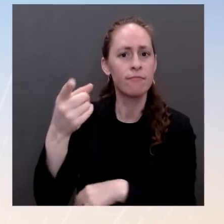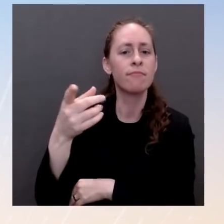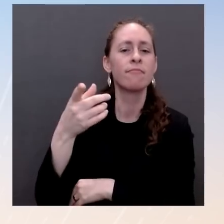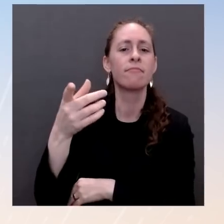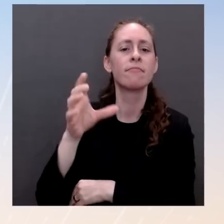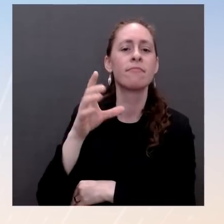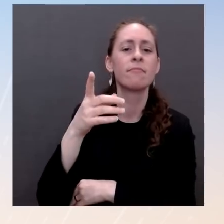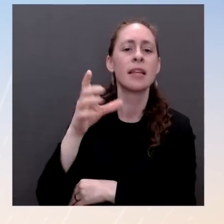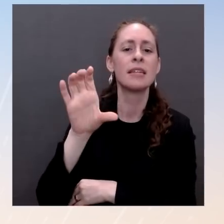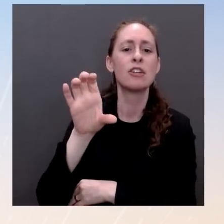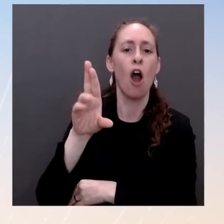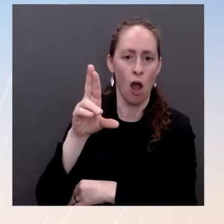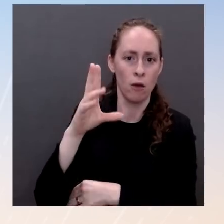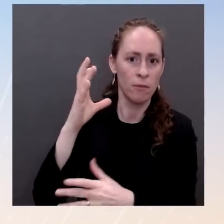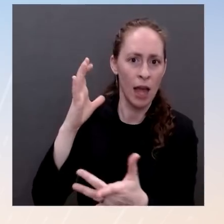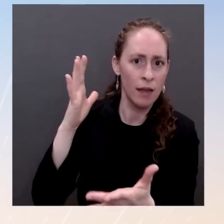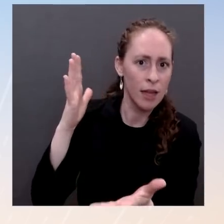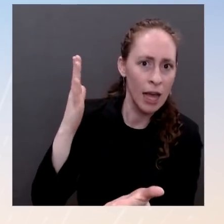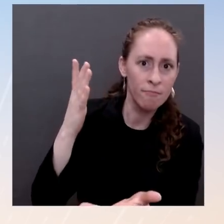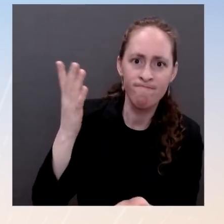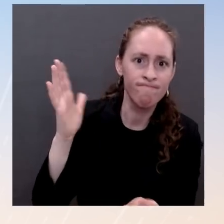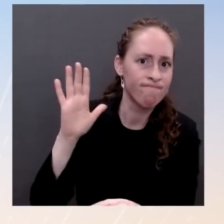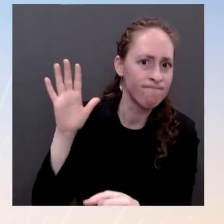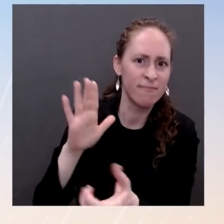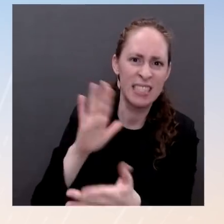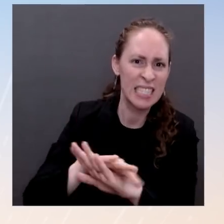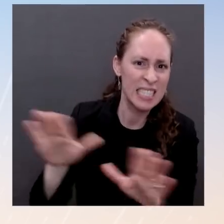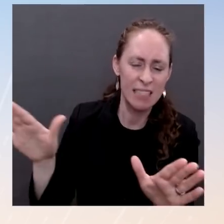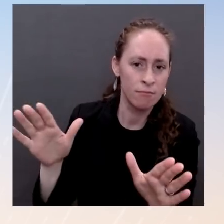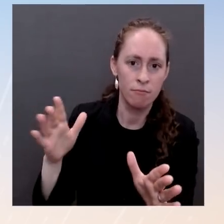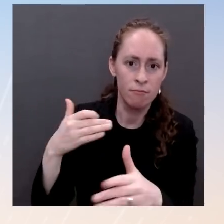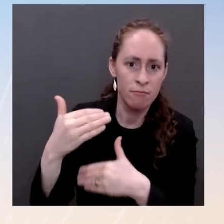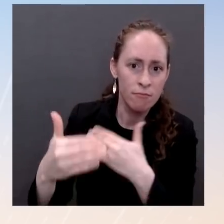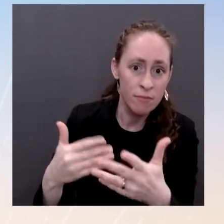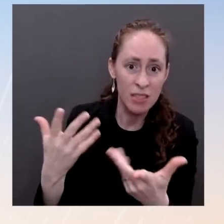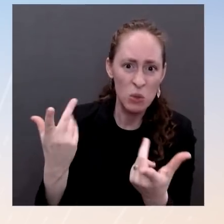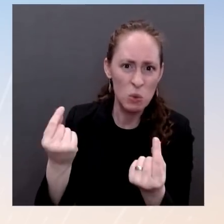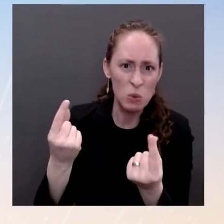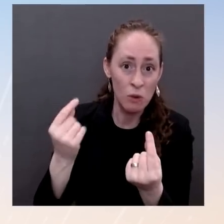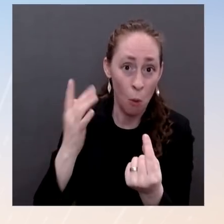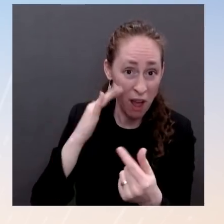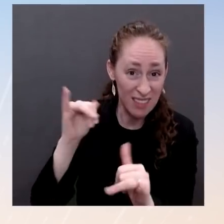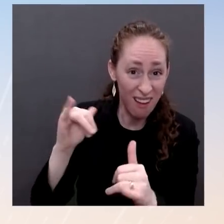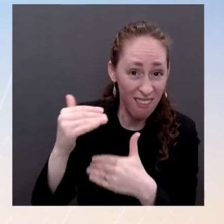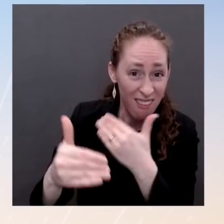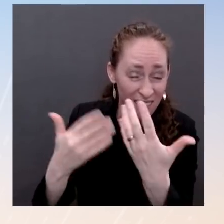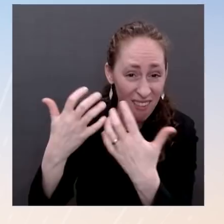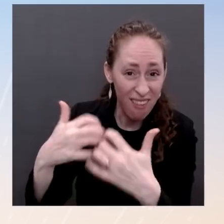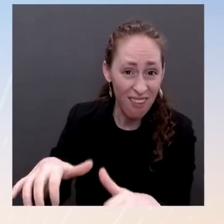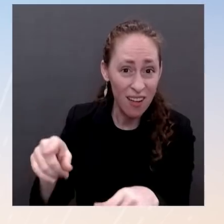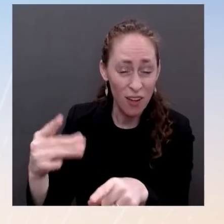separately, has the administration been talking to the two Republican senators who raised concerns,